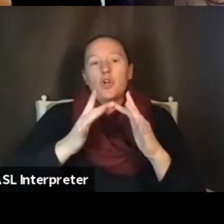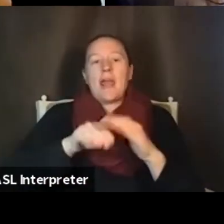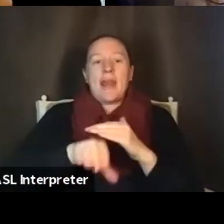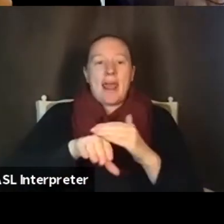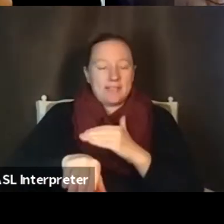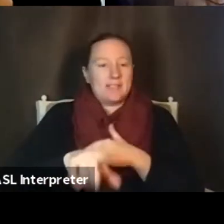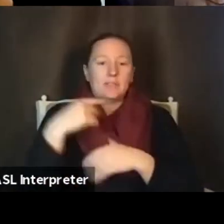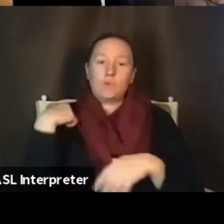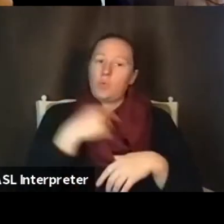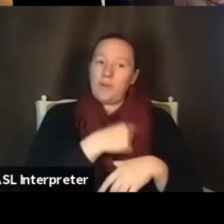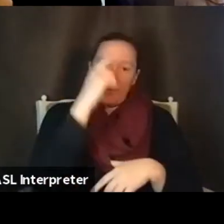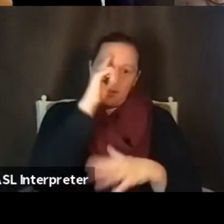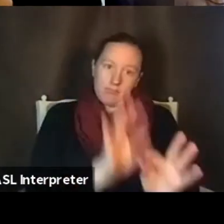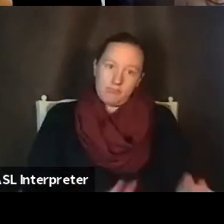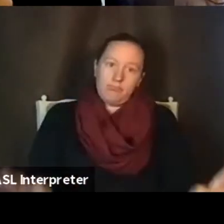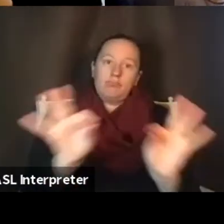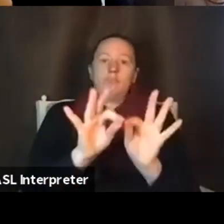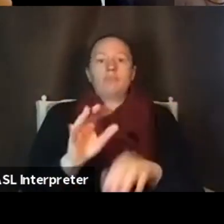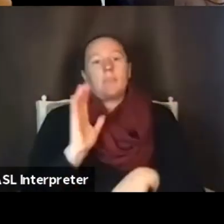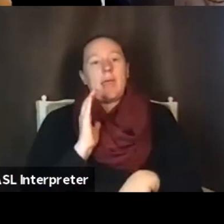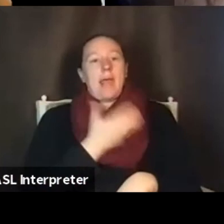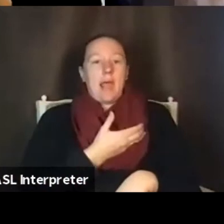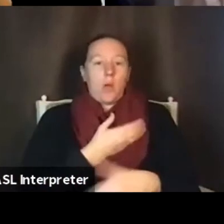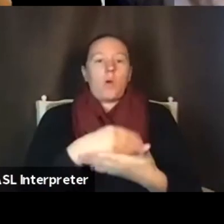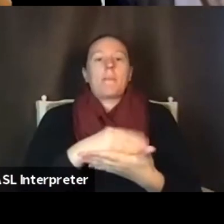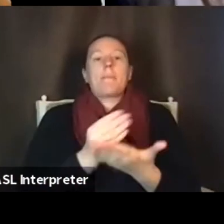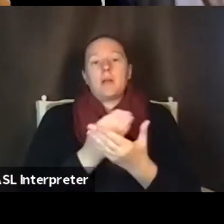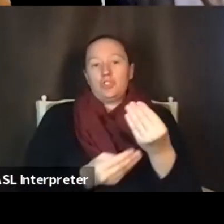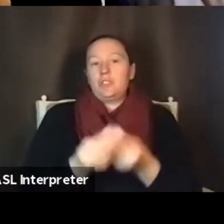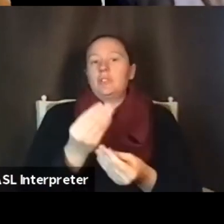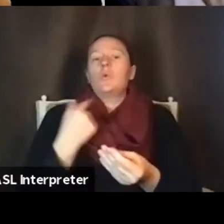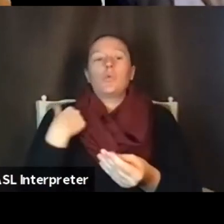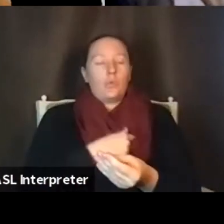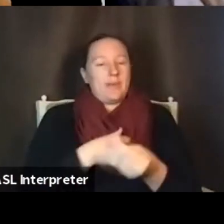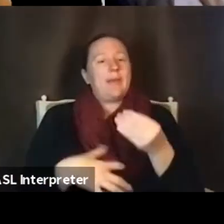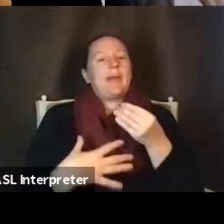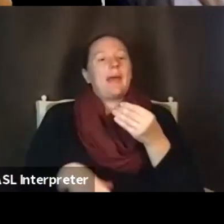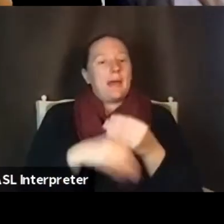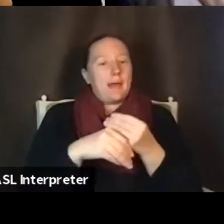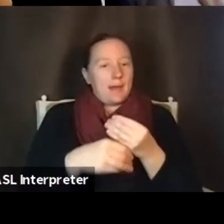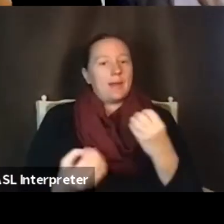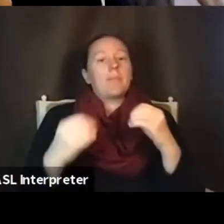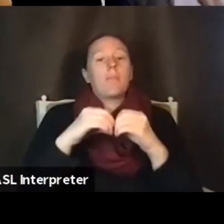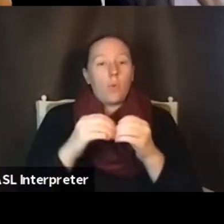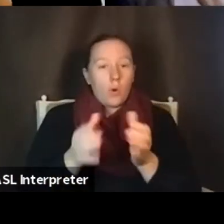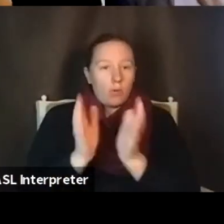then, of course, in our budget request, we did put in some additional requests for support around